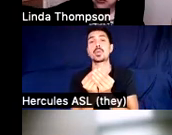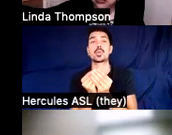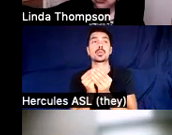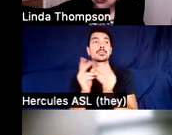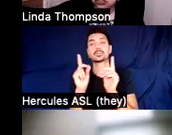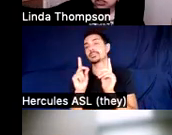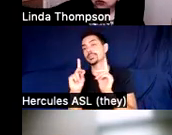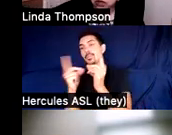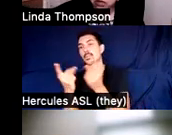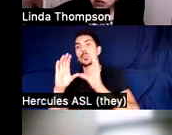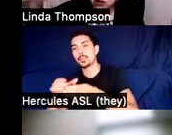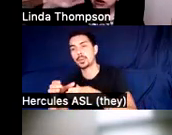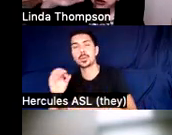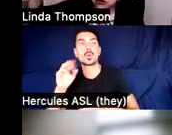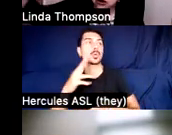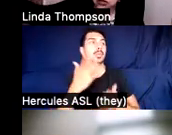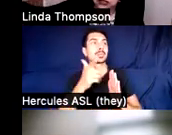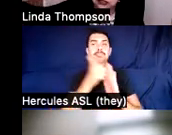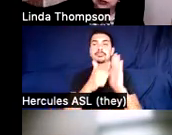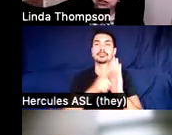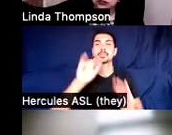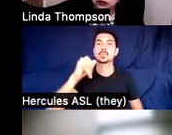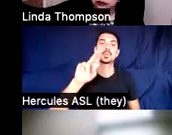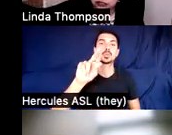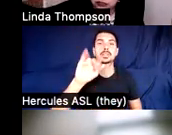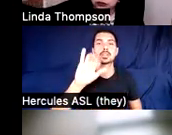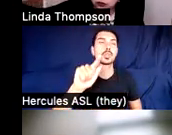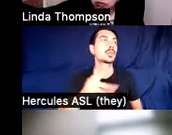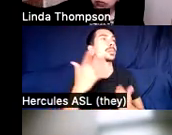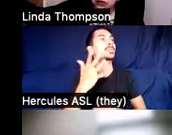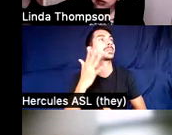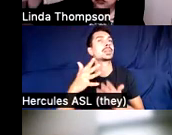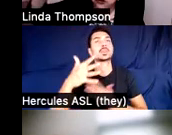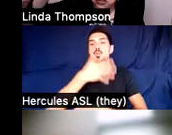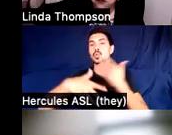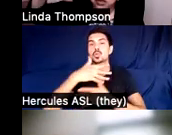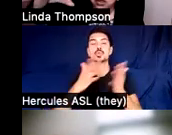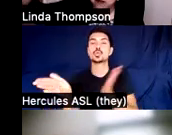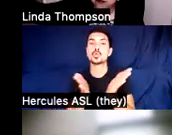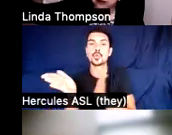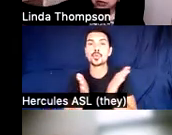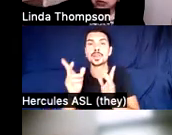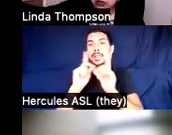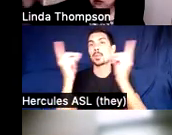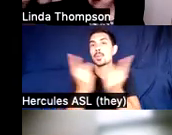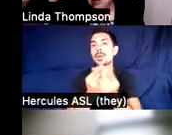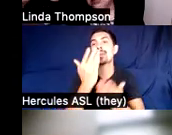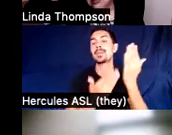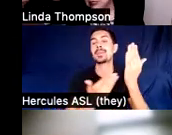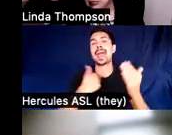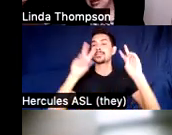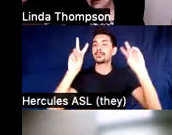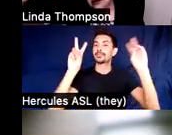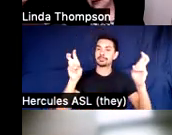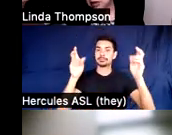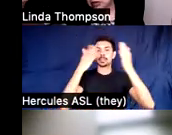you're in the judicial wing, or you are in the social service wing, there might be a blanket of